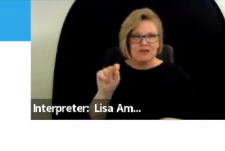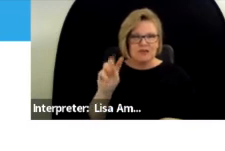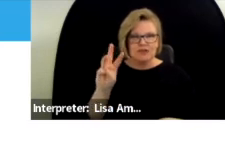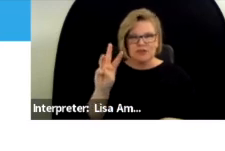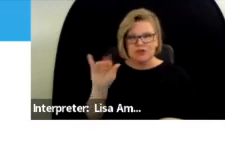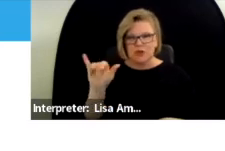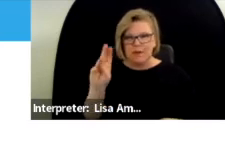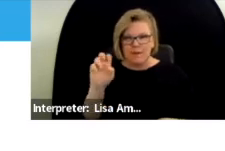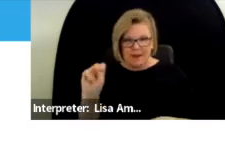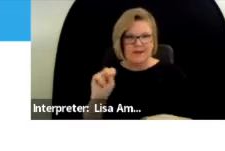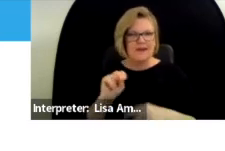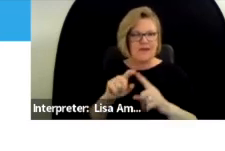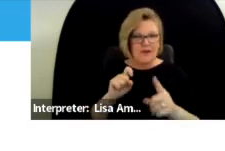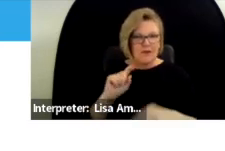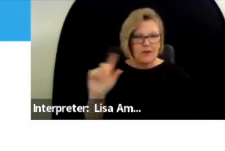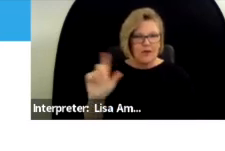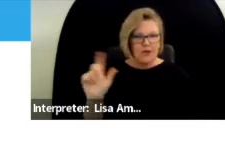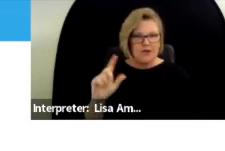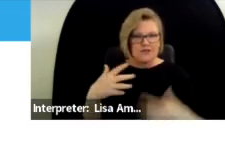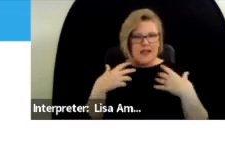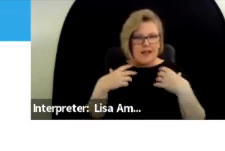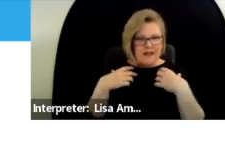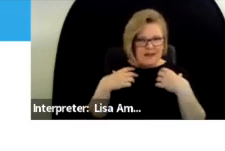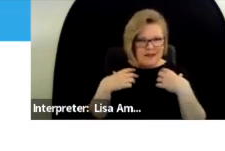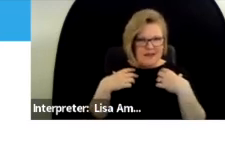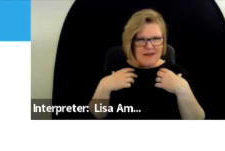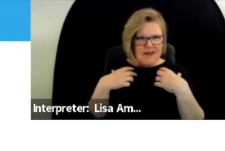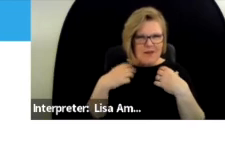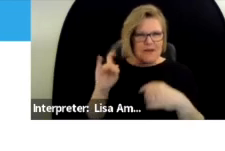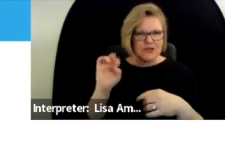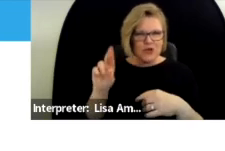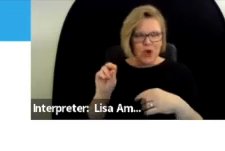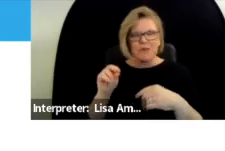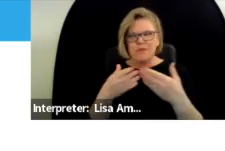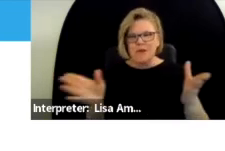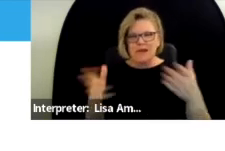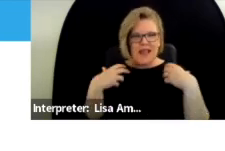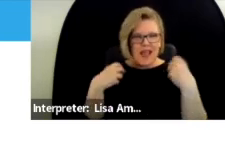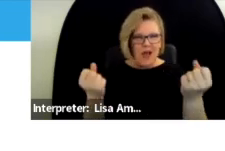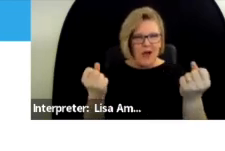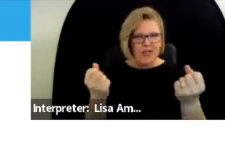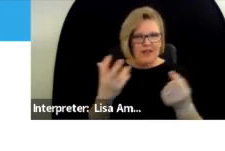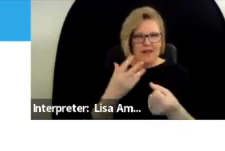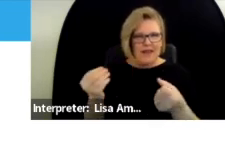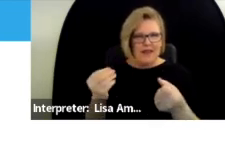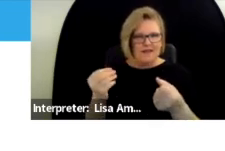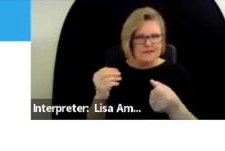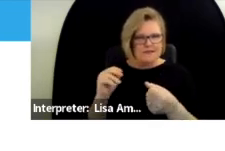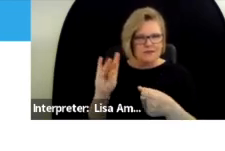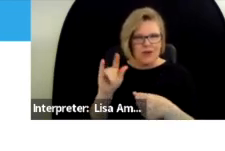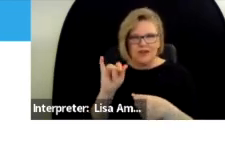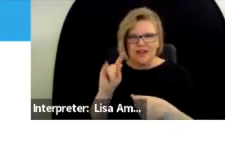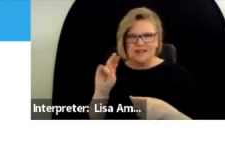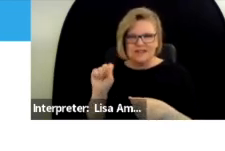Health and Wellness Harm Reduction Program to speak to us about current efforts in Kentucky focused on harm